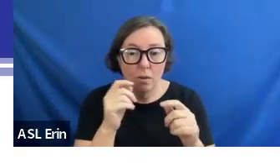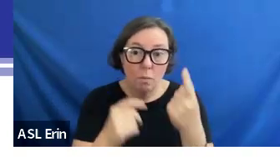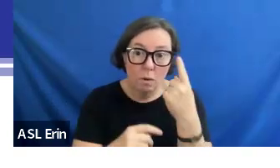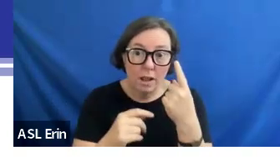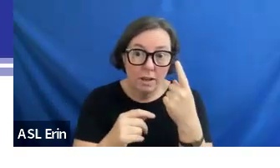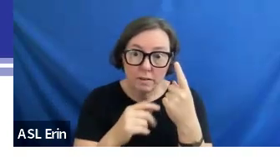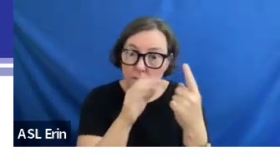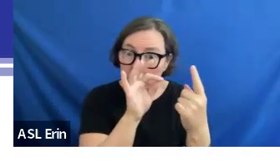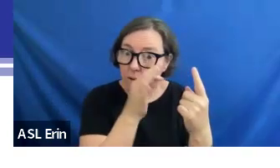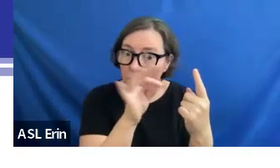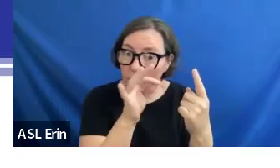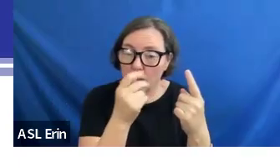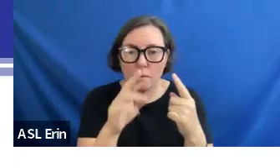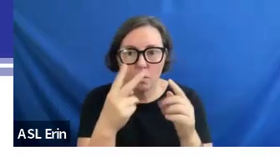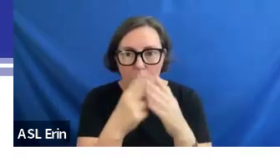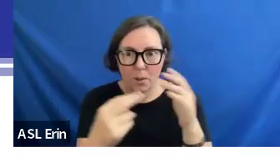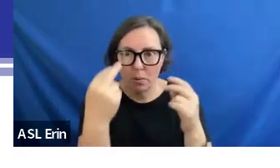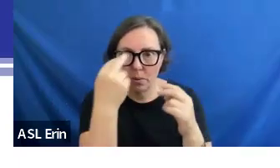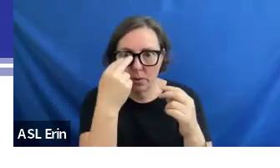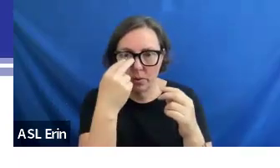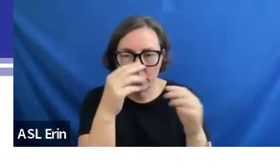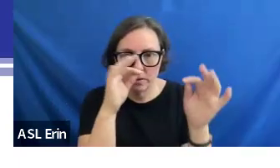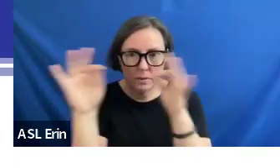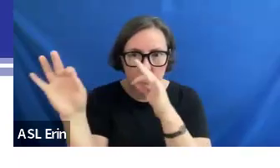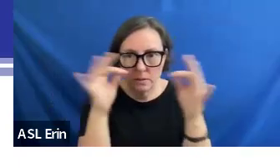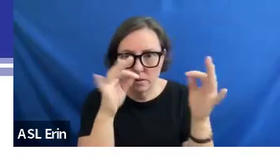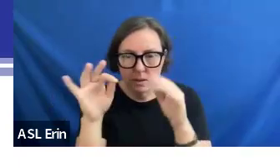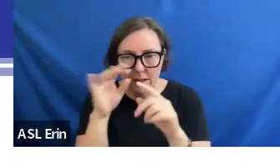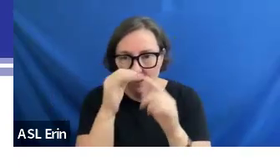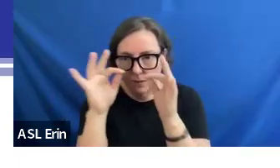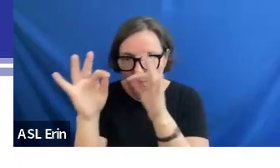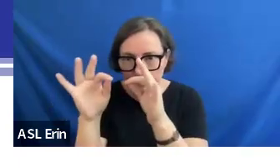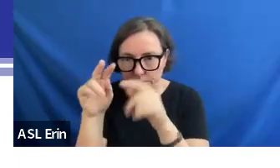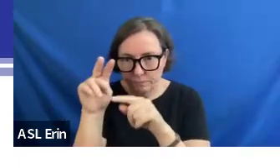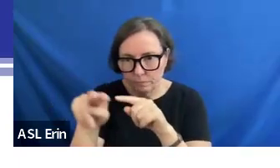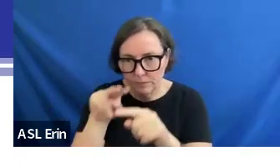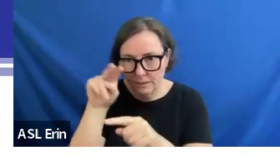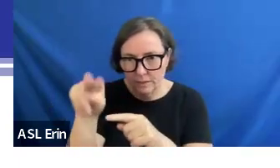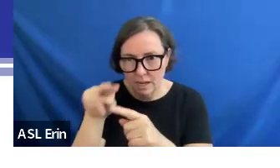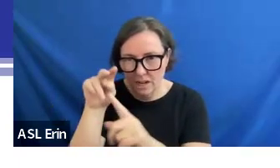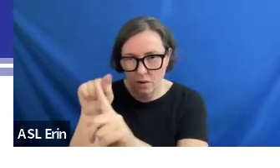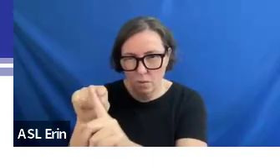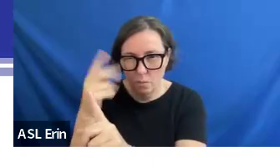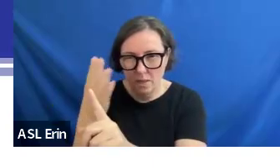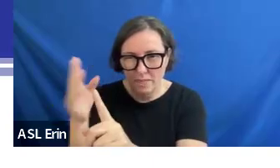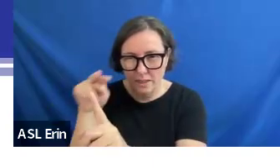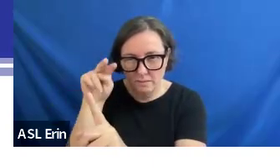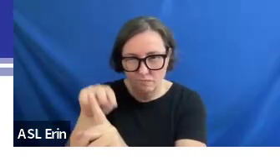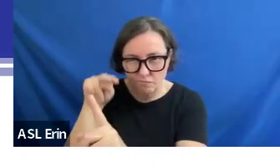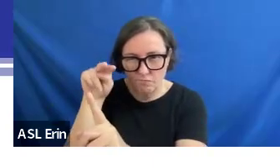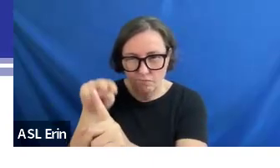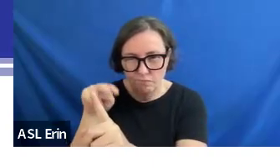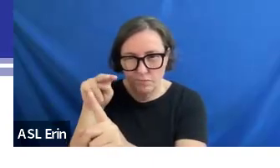it's looking at or both. And by looking and pausing on an item for a